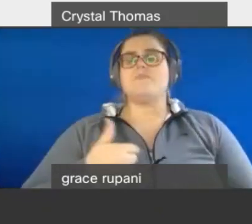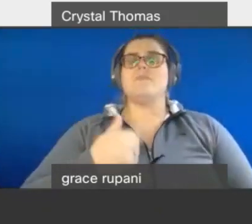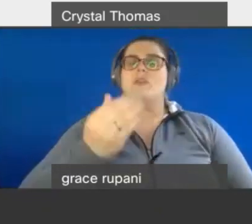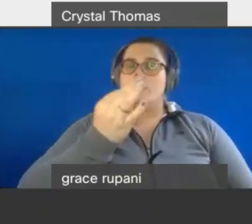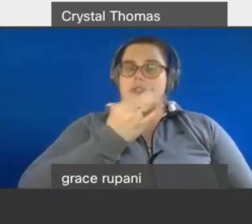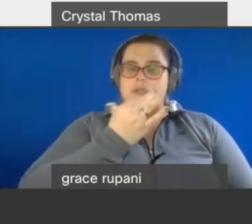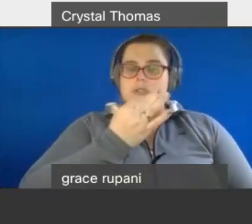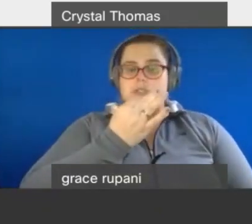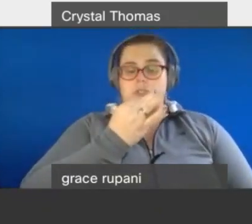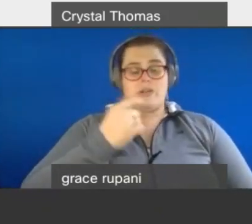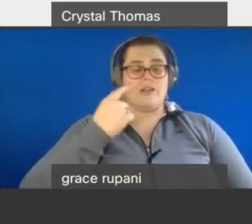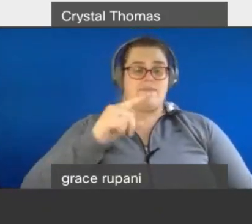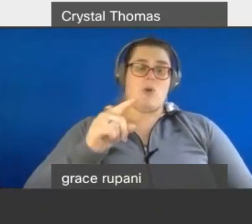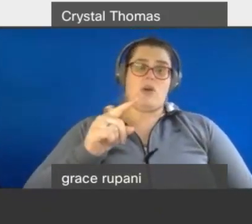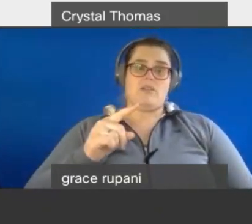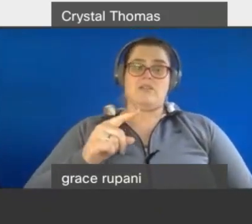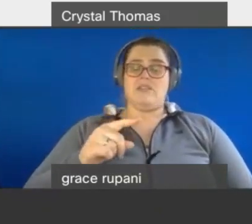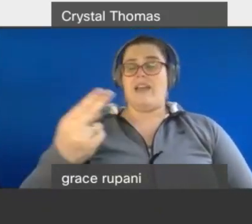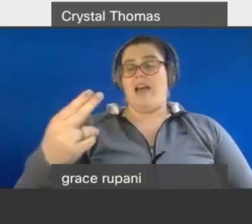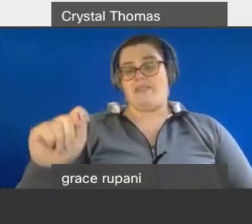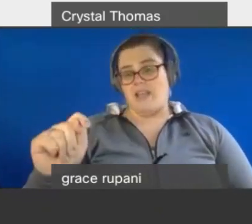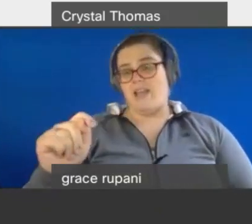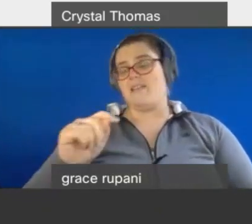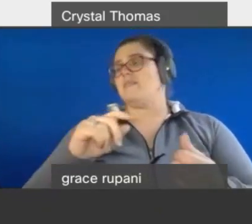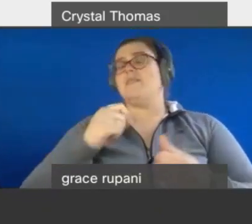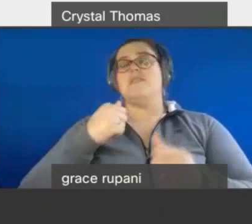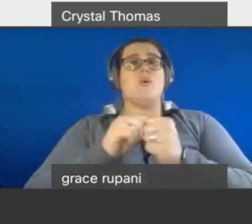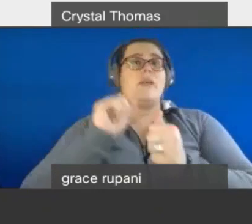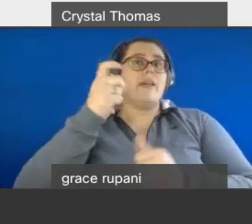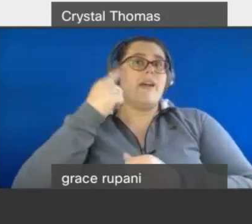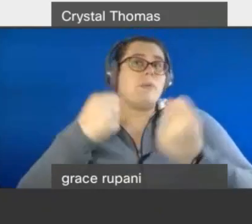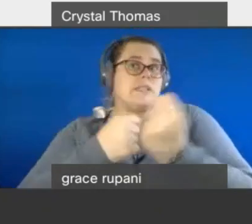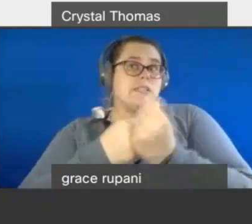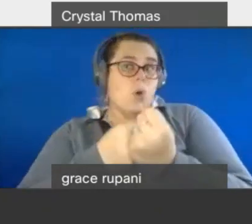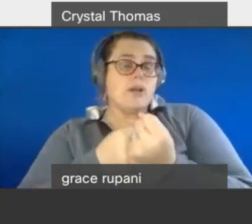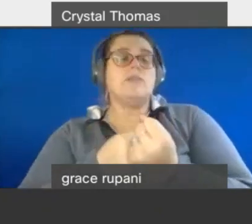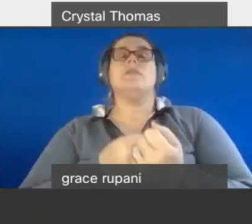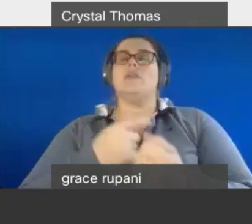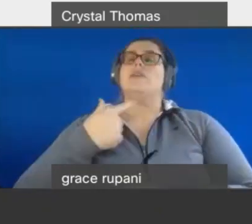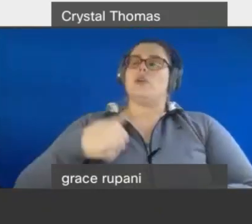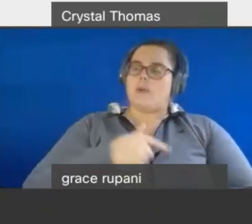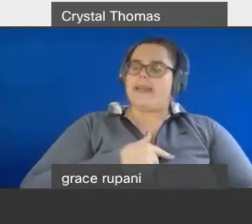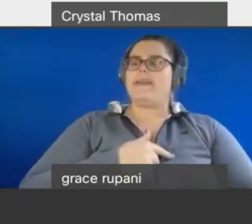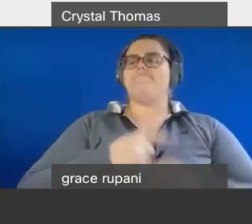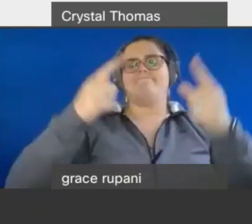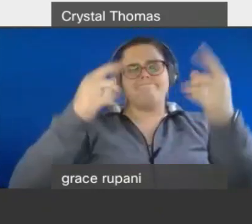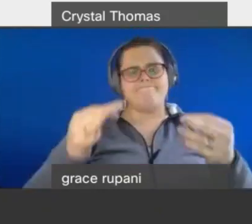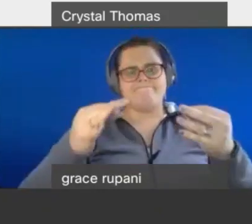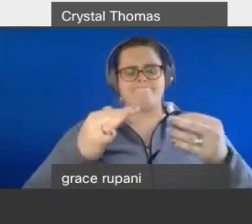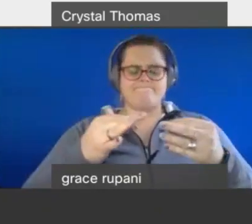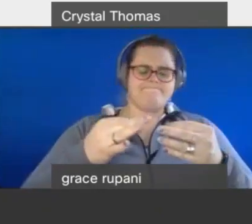unsustainable for health tech. With government support down the road, health tech stood up and began to strategize on how to survive and